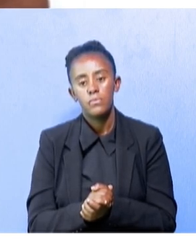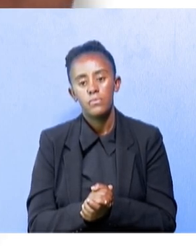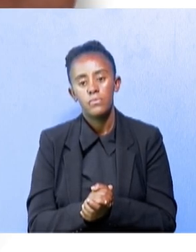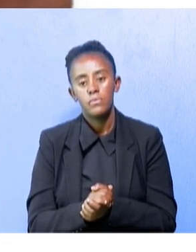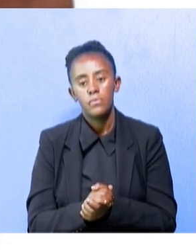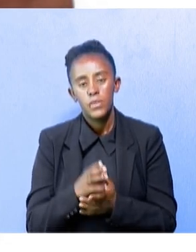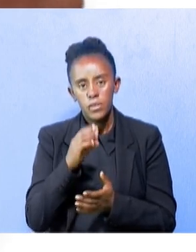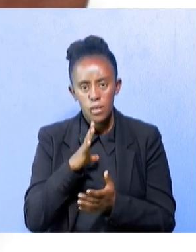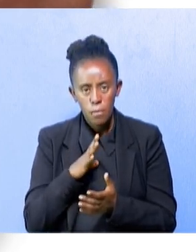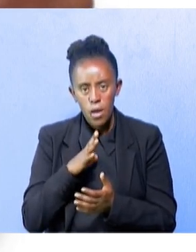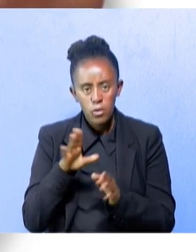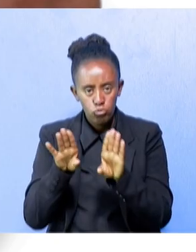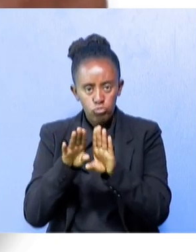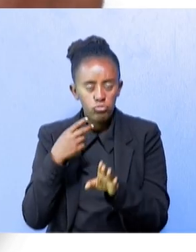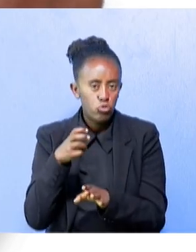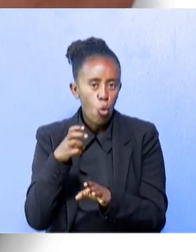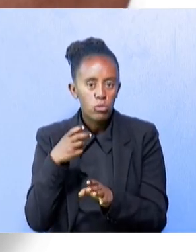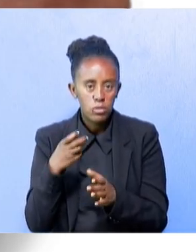knocked at the door.